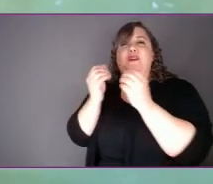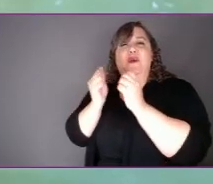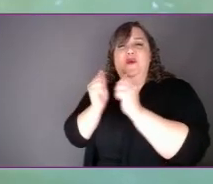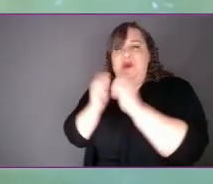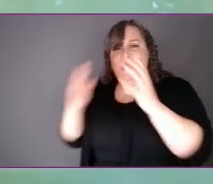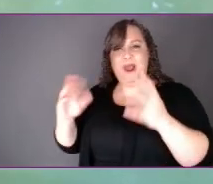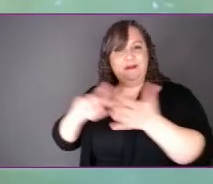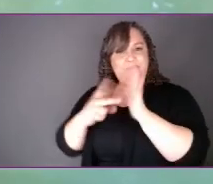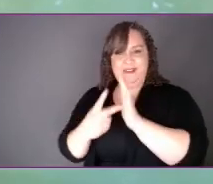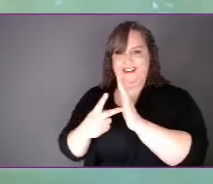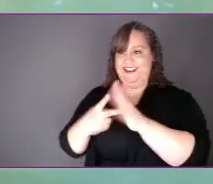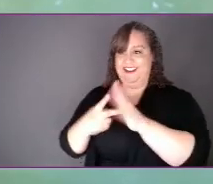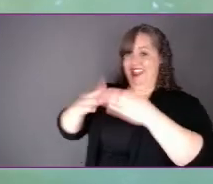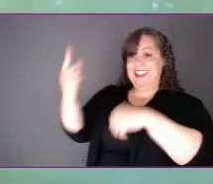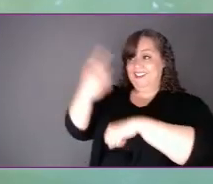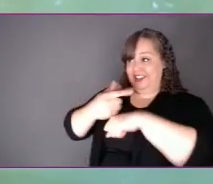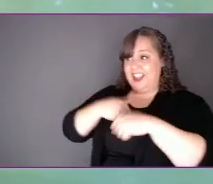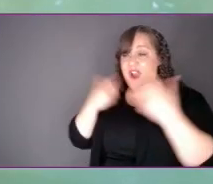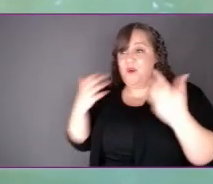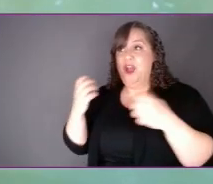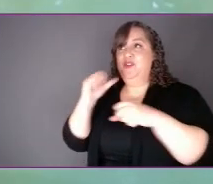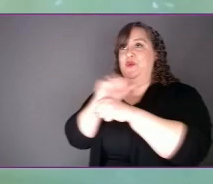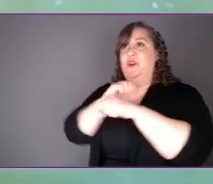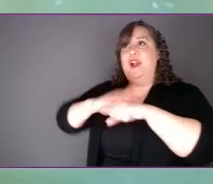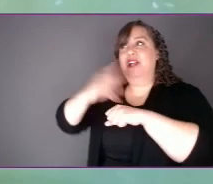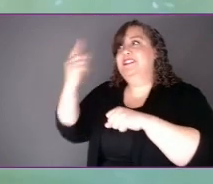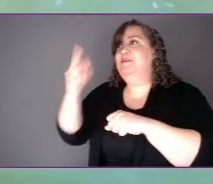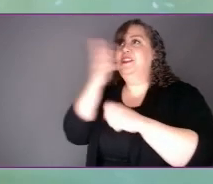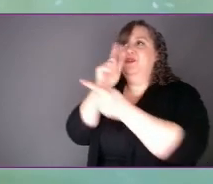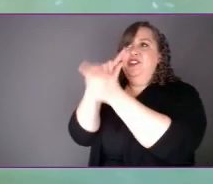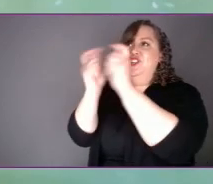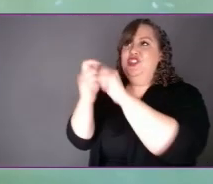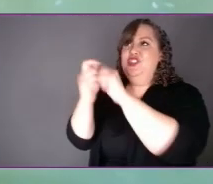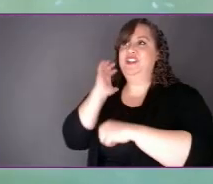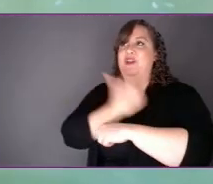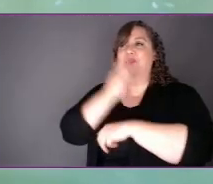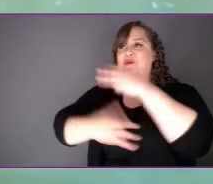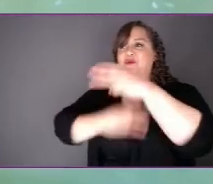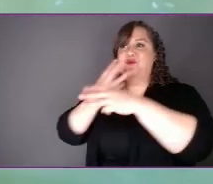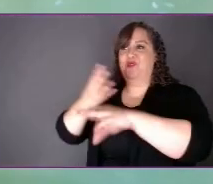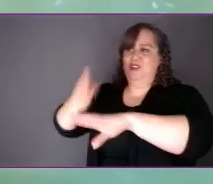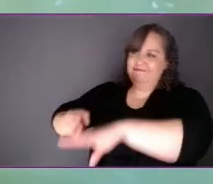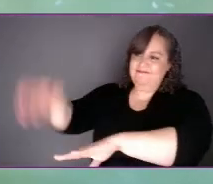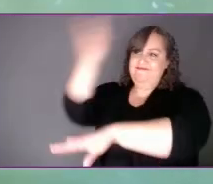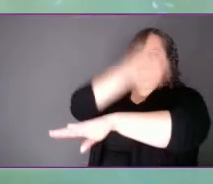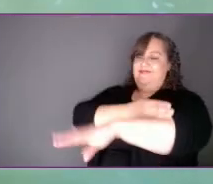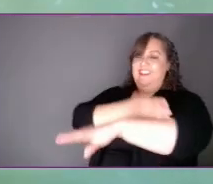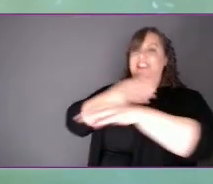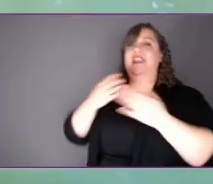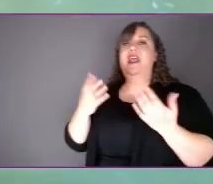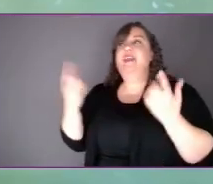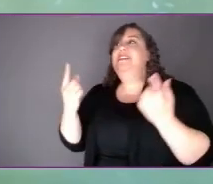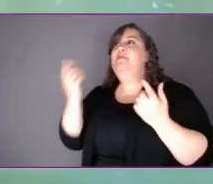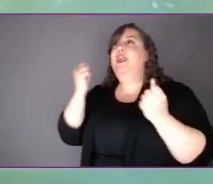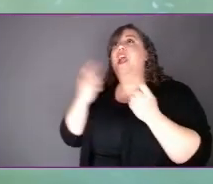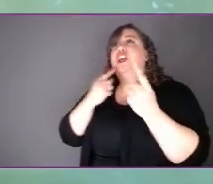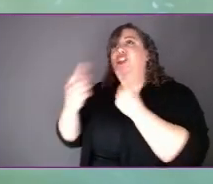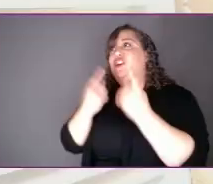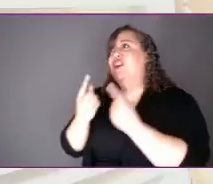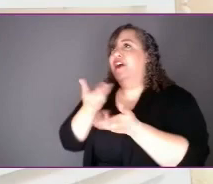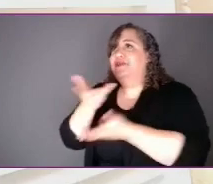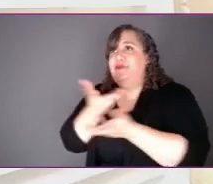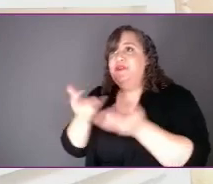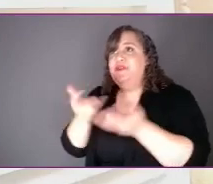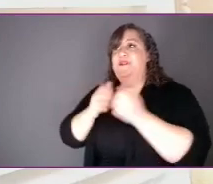something that was changing the world for the better and something I could talk about proudly with my family and my kids one